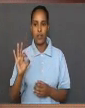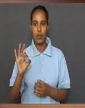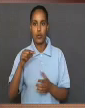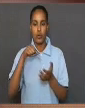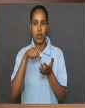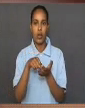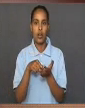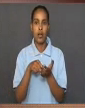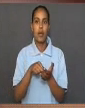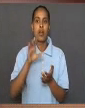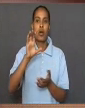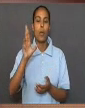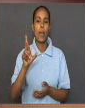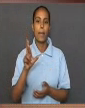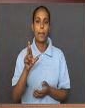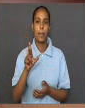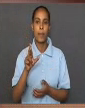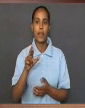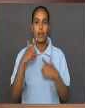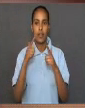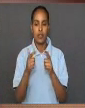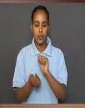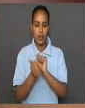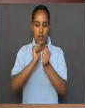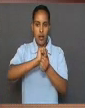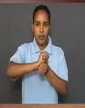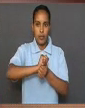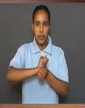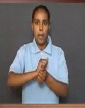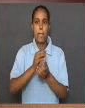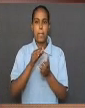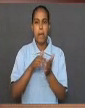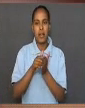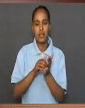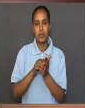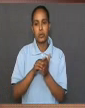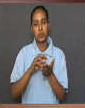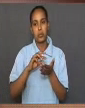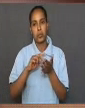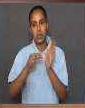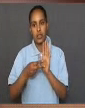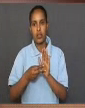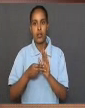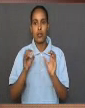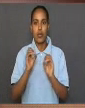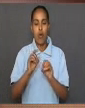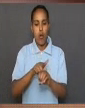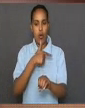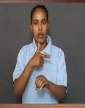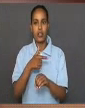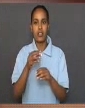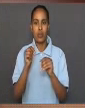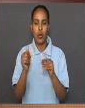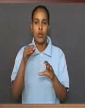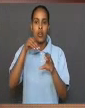point where chromium eventually becomes passive, which means that it no longer